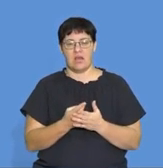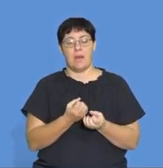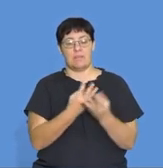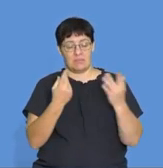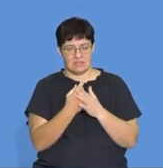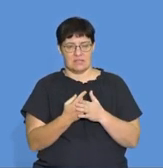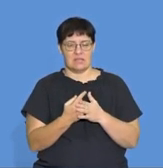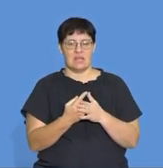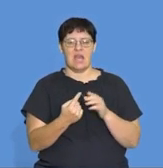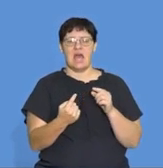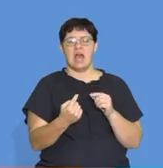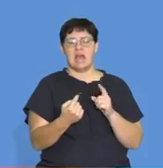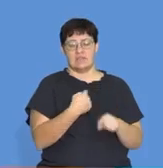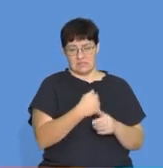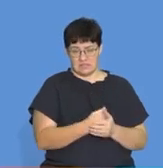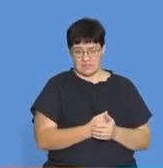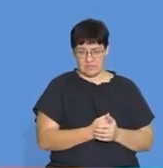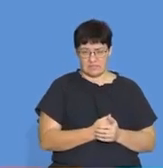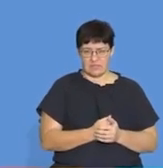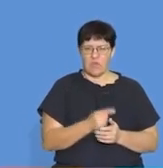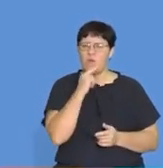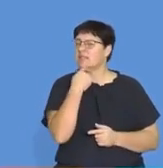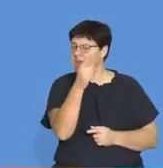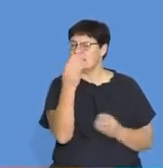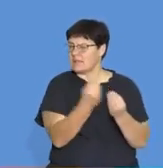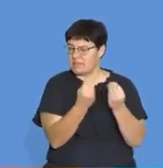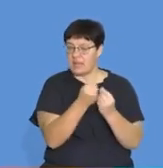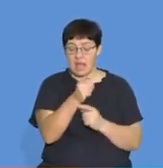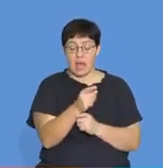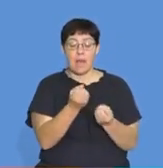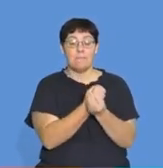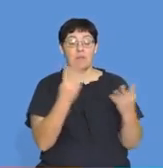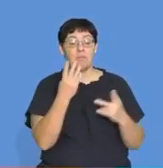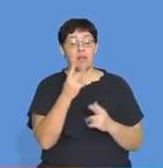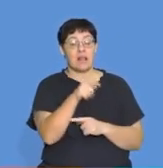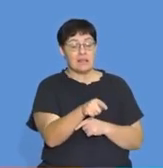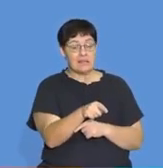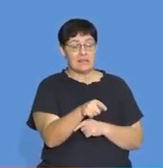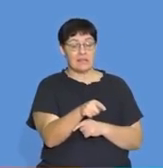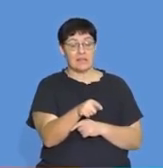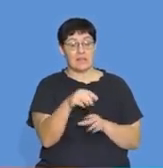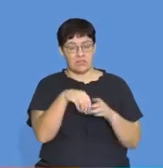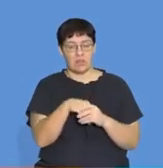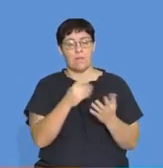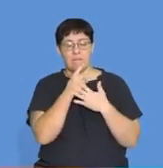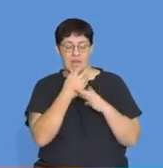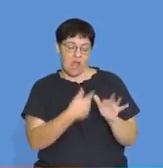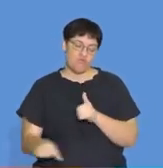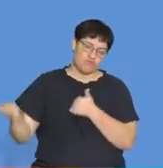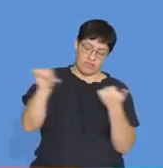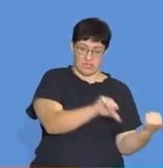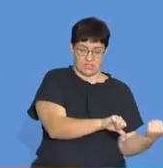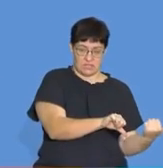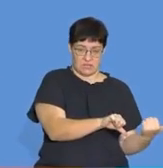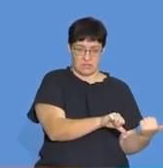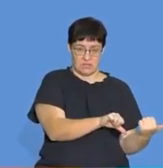by the way, let me just tell you something about the multiplicative inverse. The multiplicative inverse is to reverse whatever